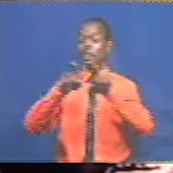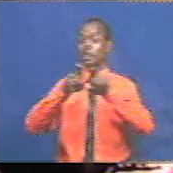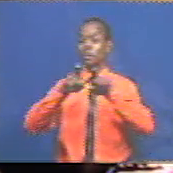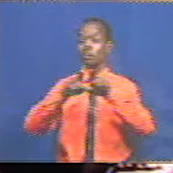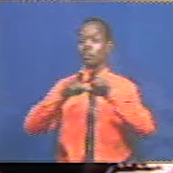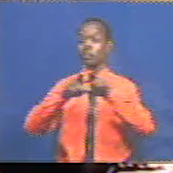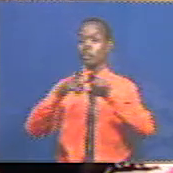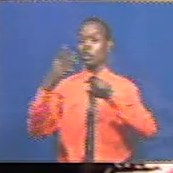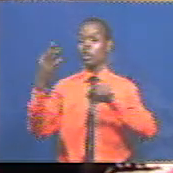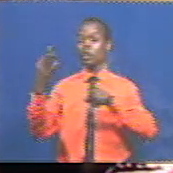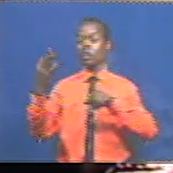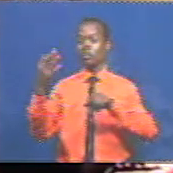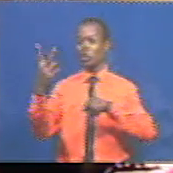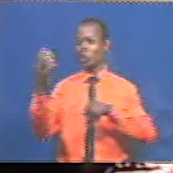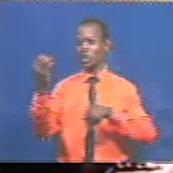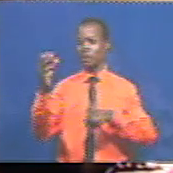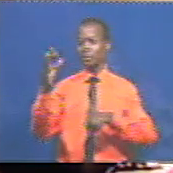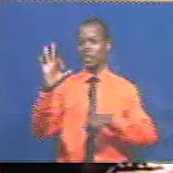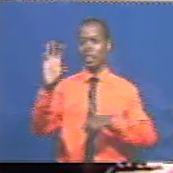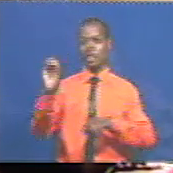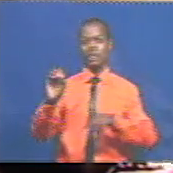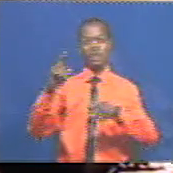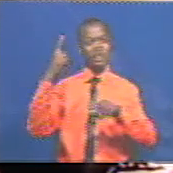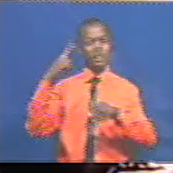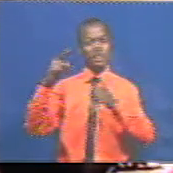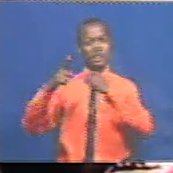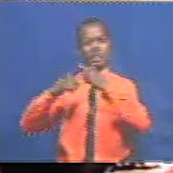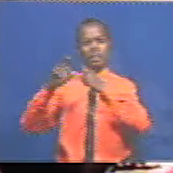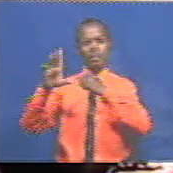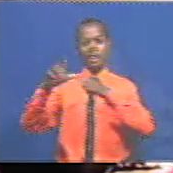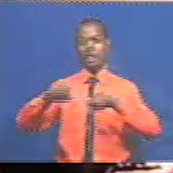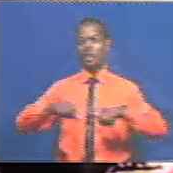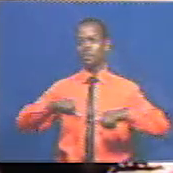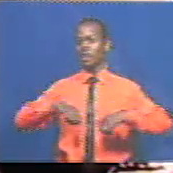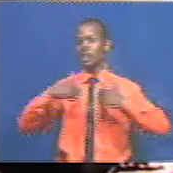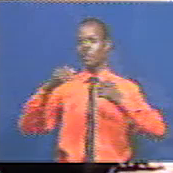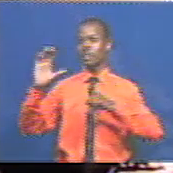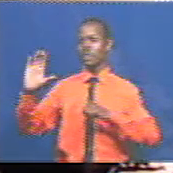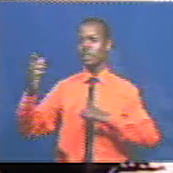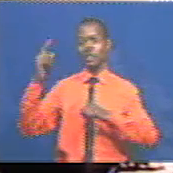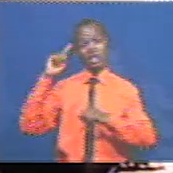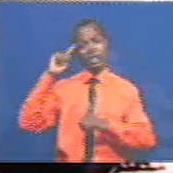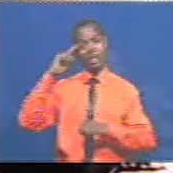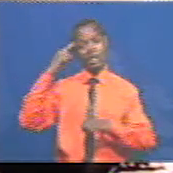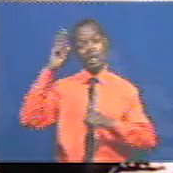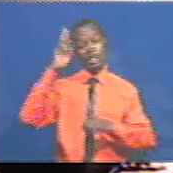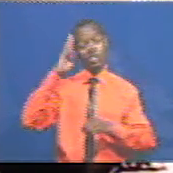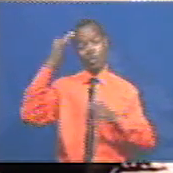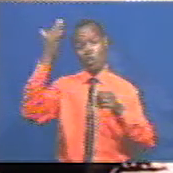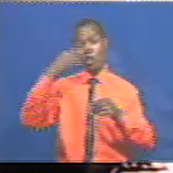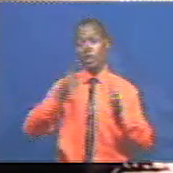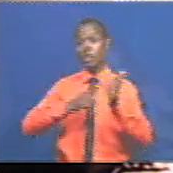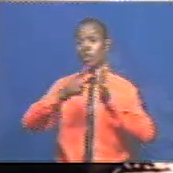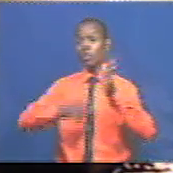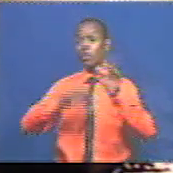2/3 or 68 percent will live in urban areas and ah cities I think that's the reason why I always mentioned that you